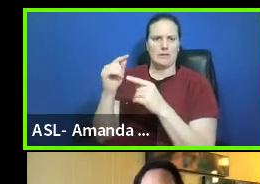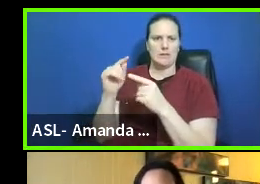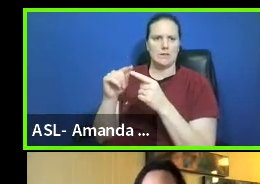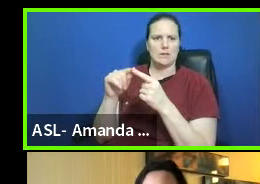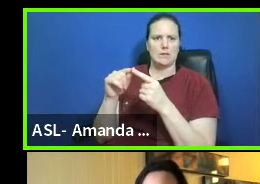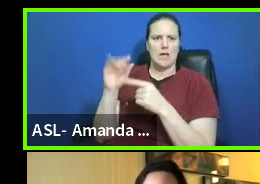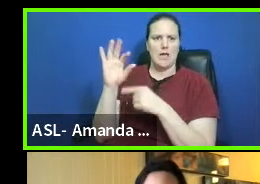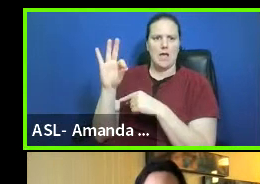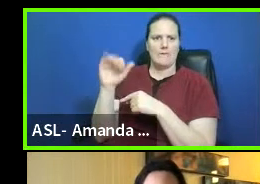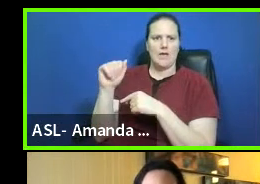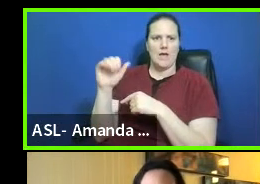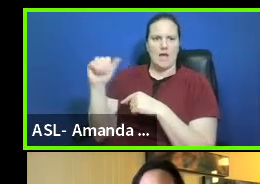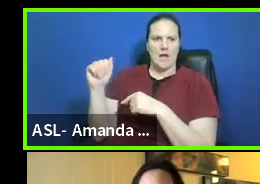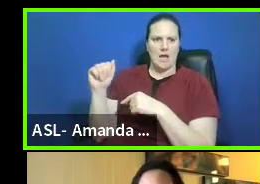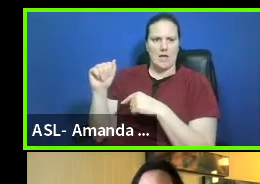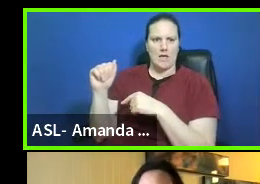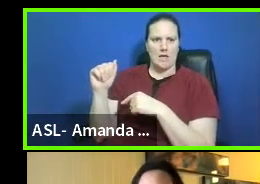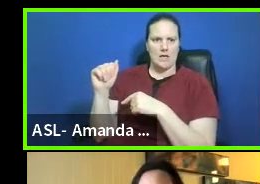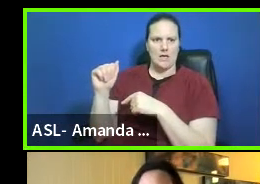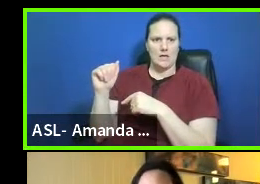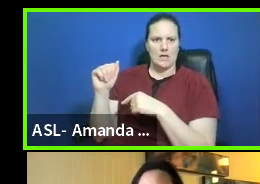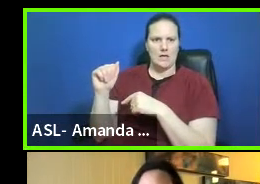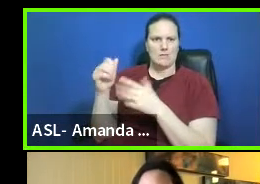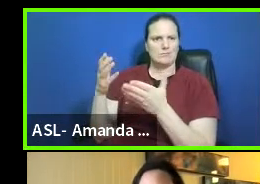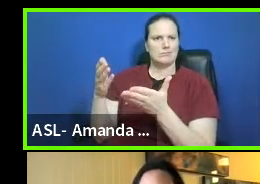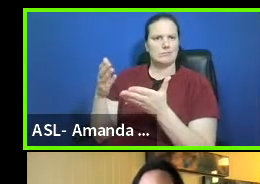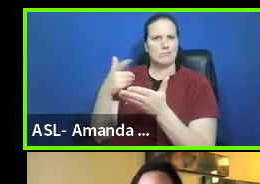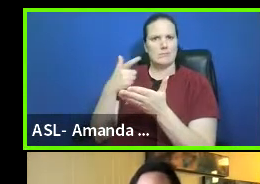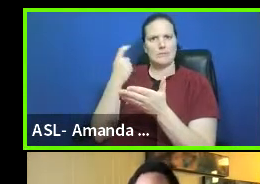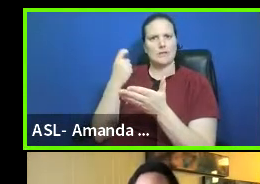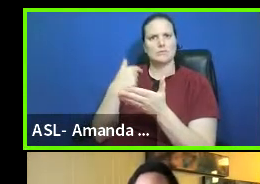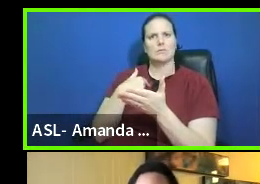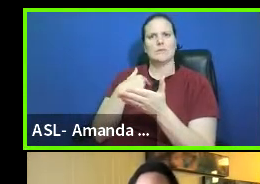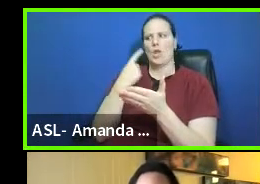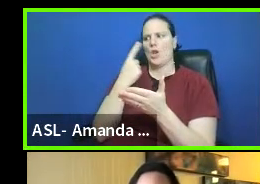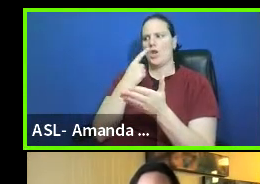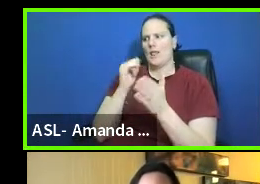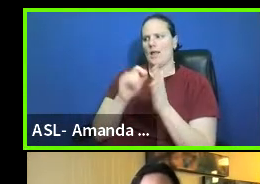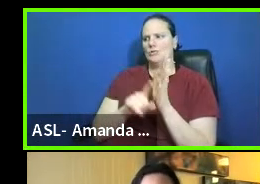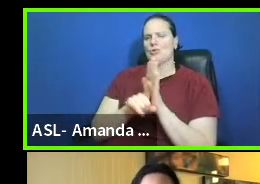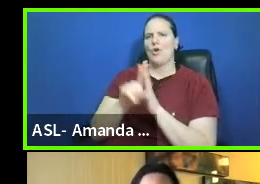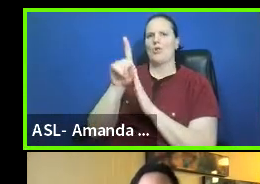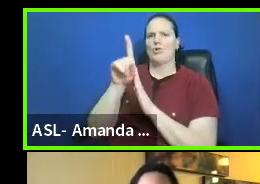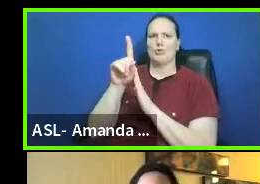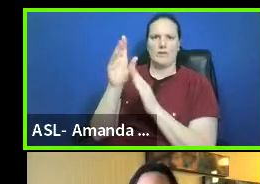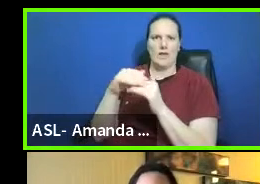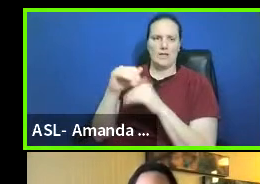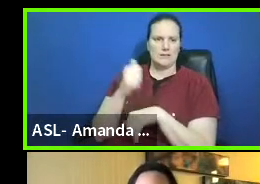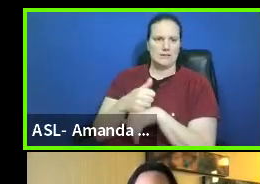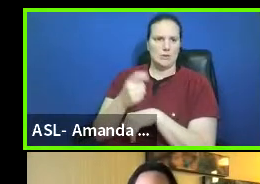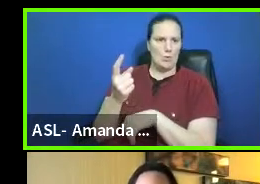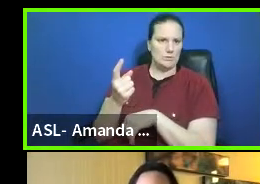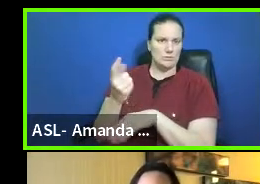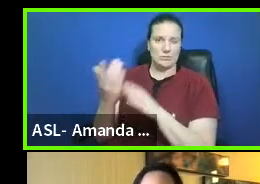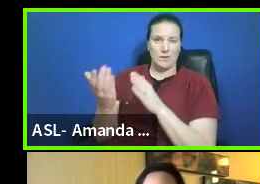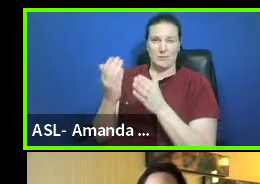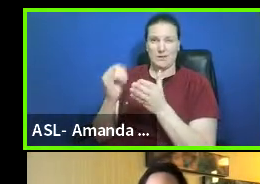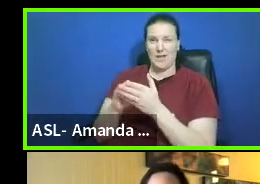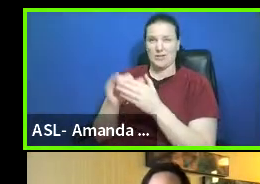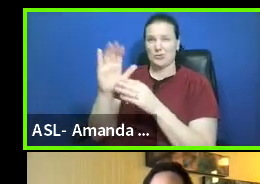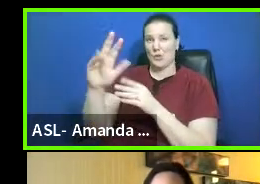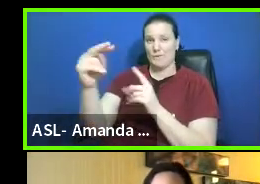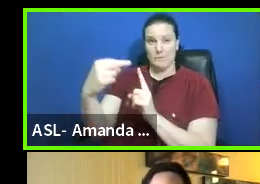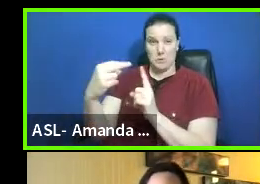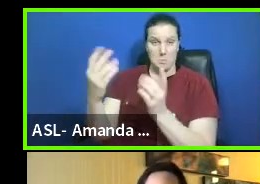the FAA has? I mean, because to me, they look taller than the existing ones, but I mean, that just might be your